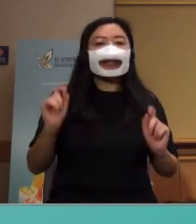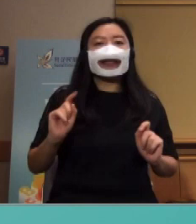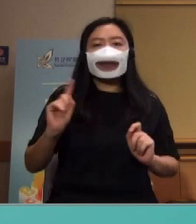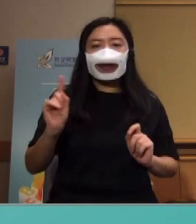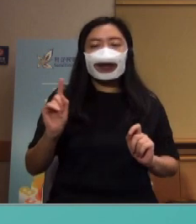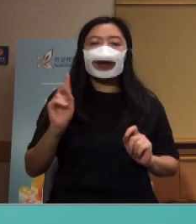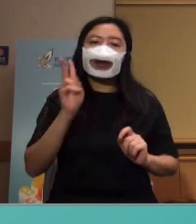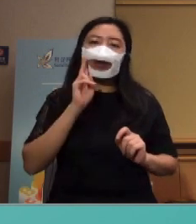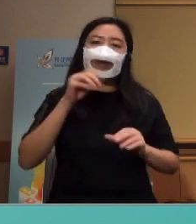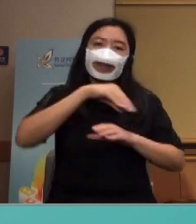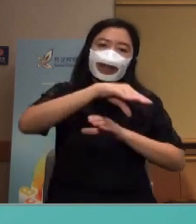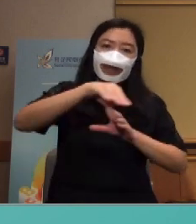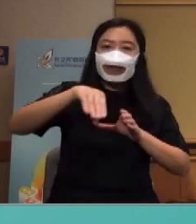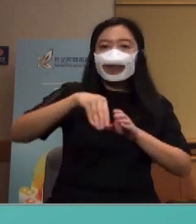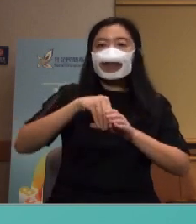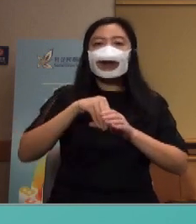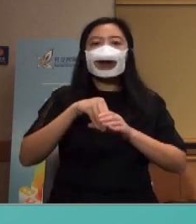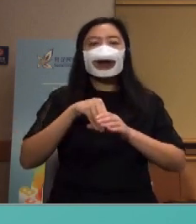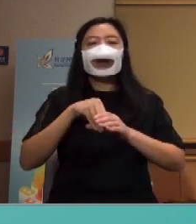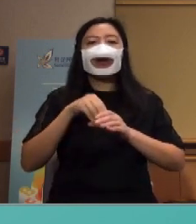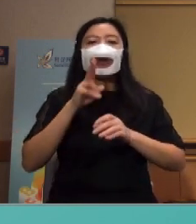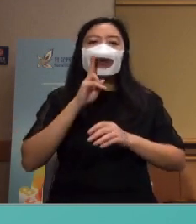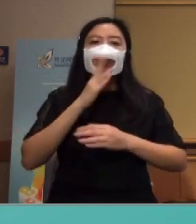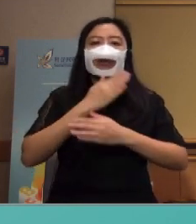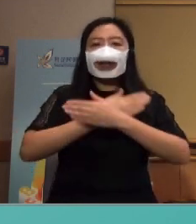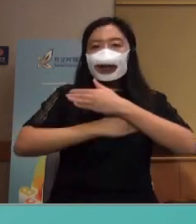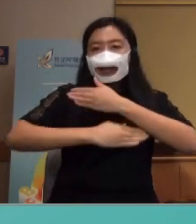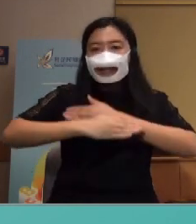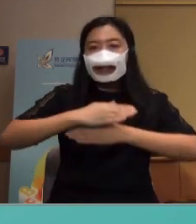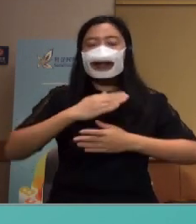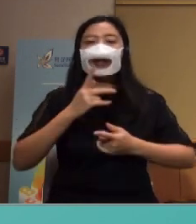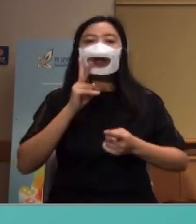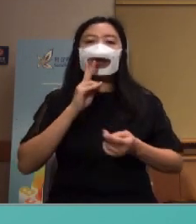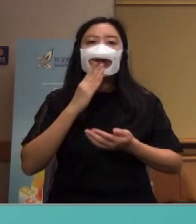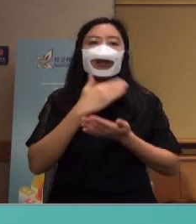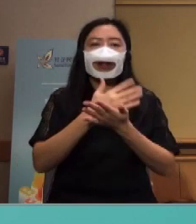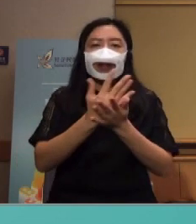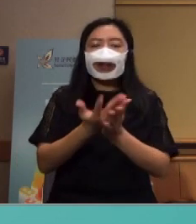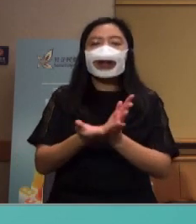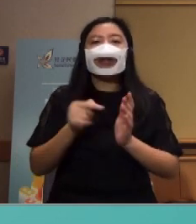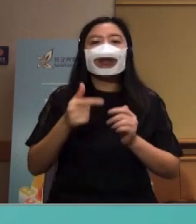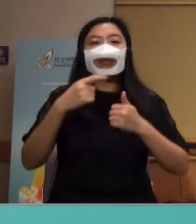very critical meaning of how we treat people. Actually, everyone is people with differences.